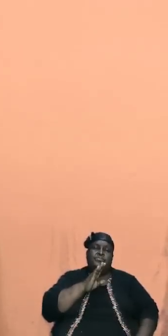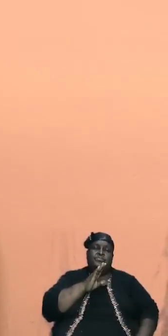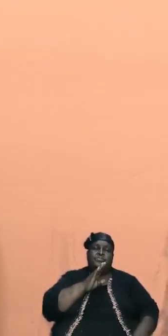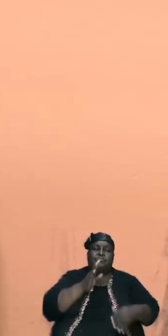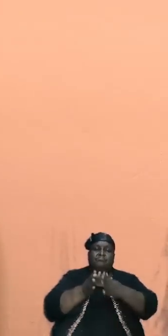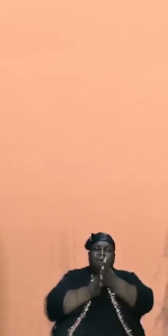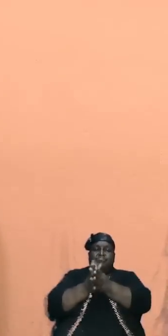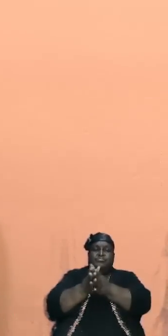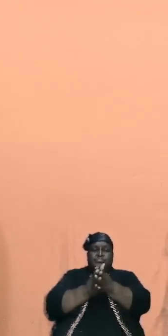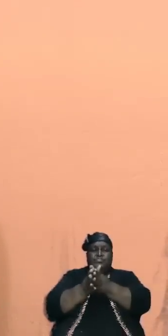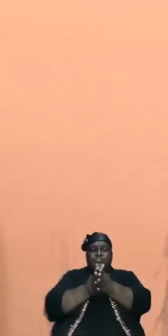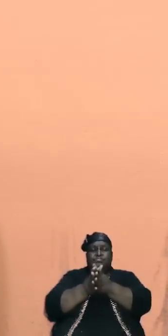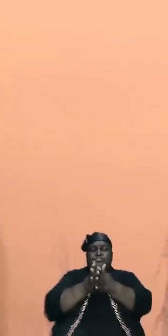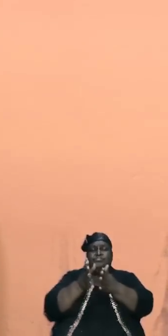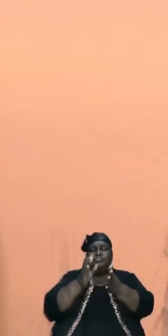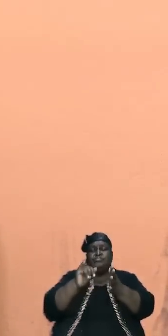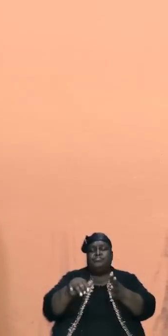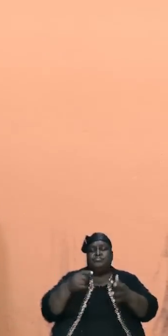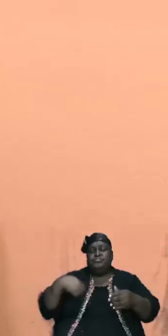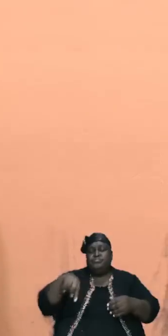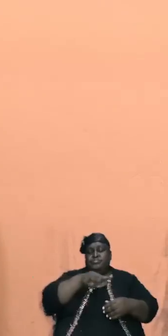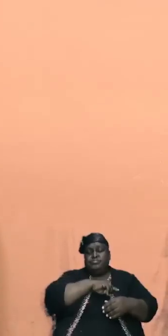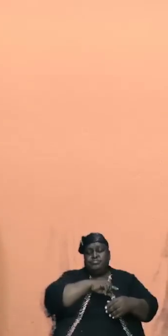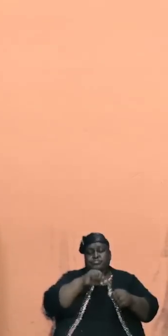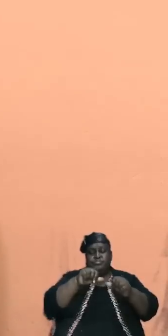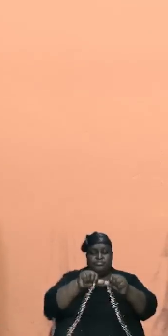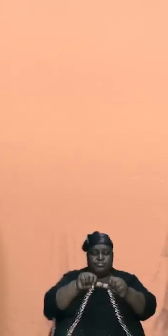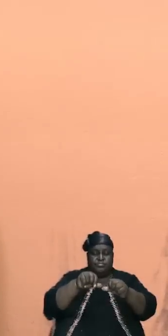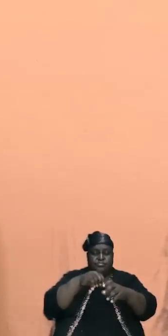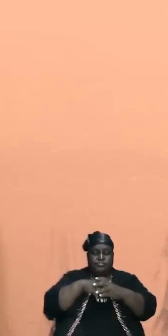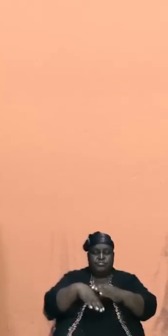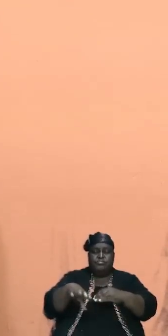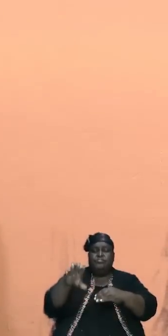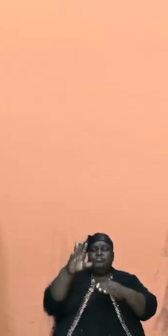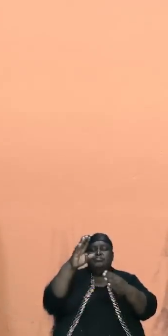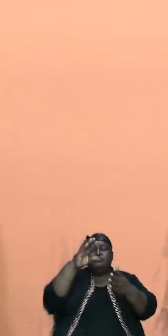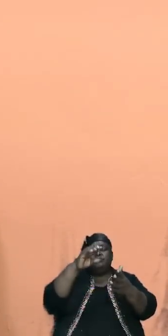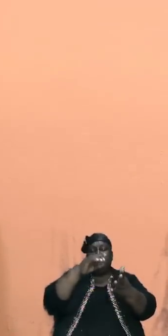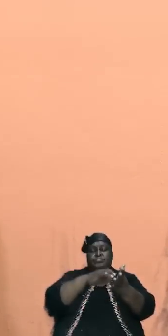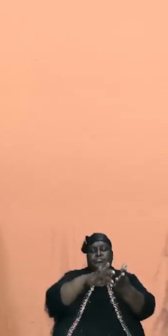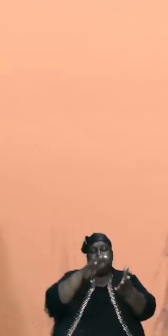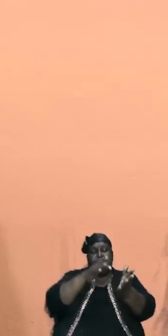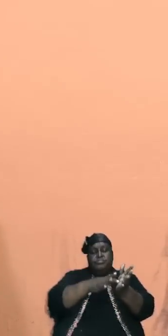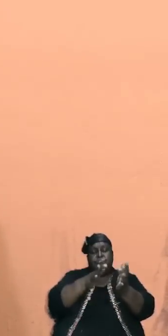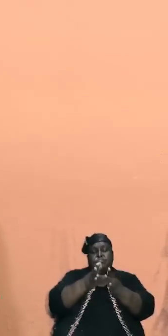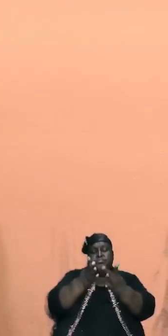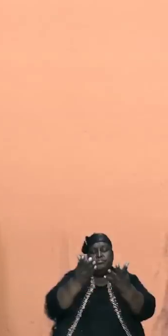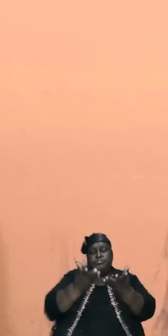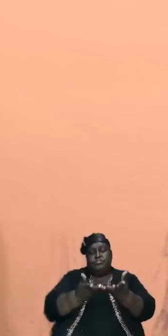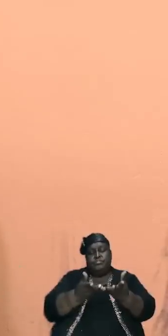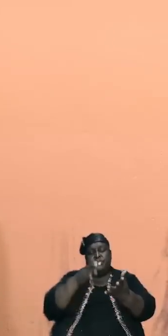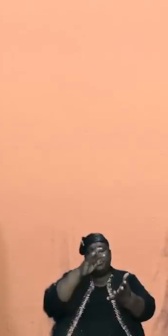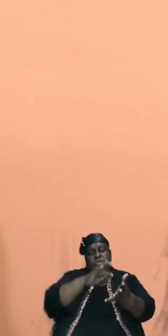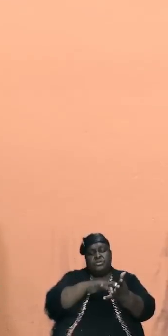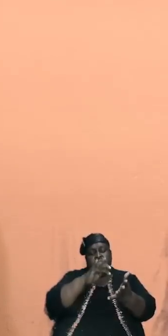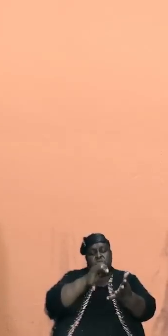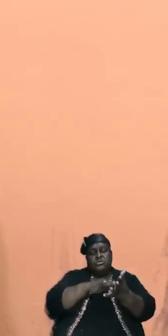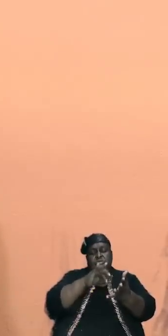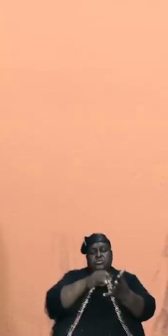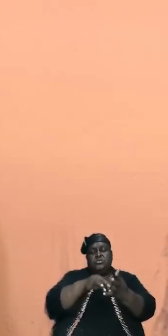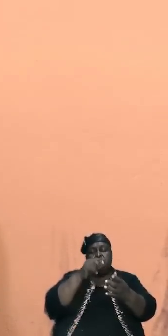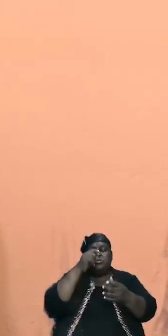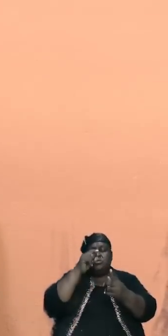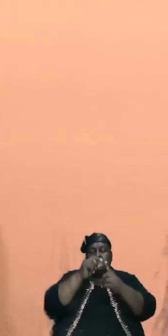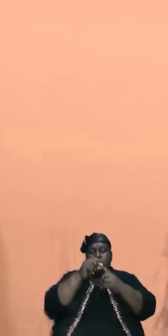us that we stay in the book and keep holding on to the word of God. Don't just